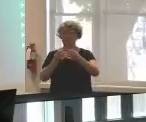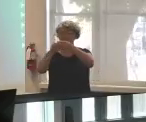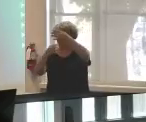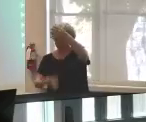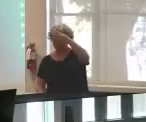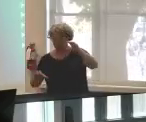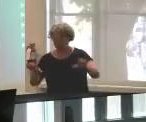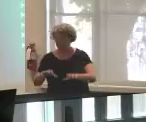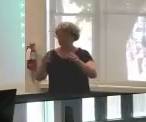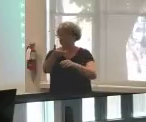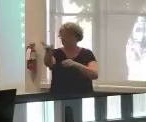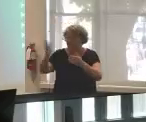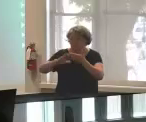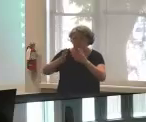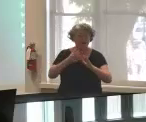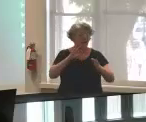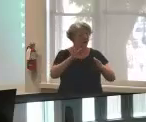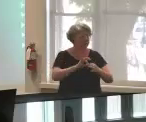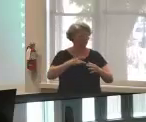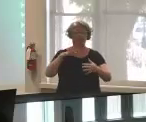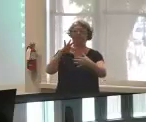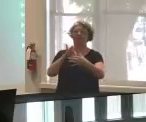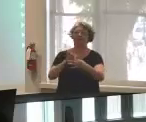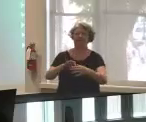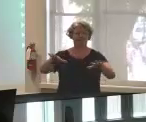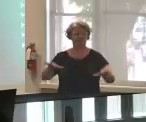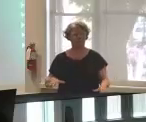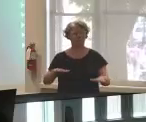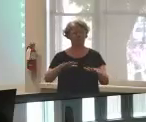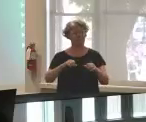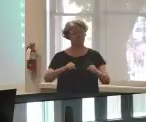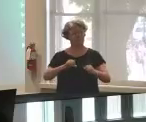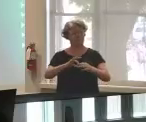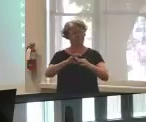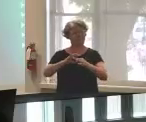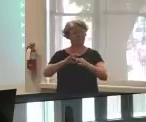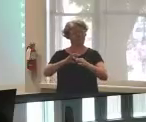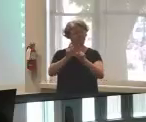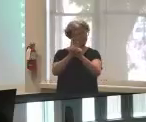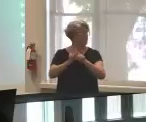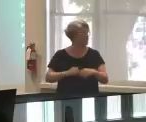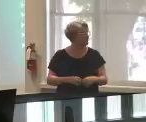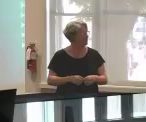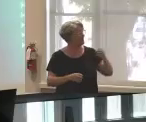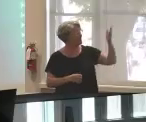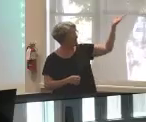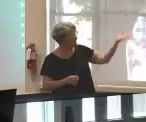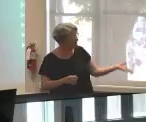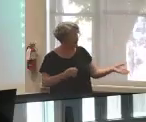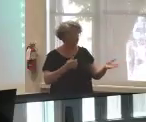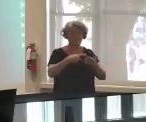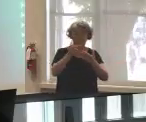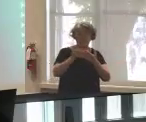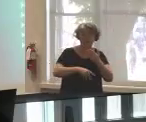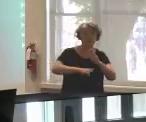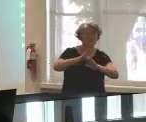community that make connections and build sense of belonging and really strengthens the mentorship relationship itself. All these programs that I mentioned